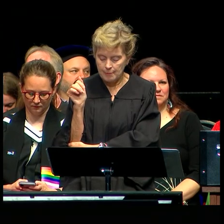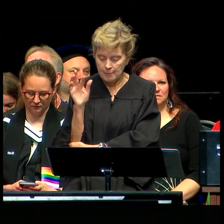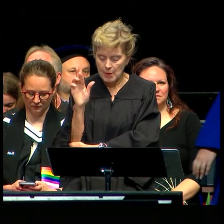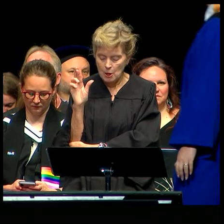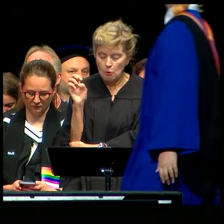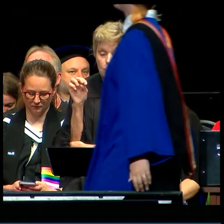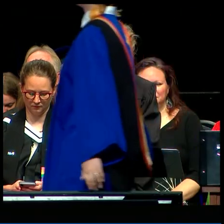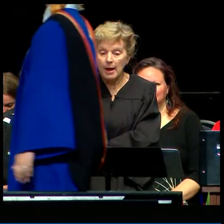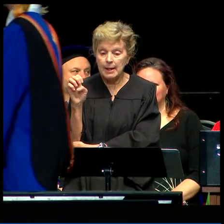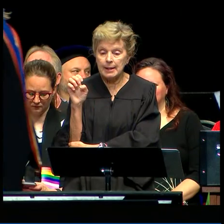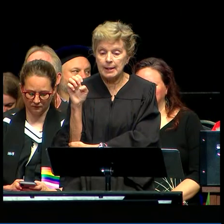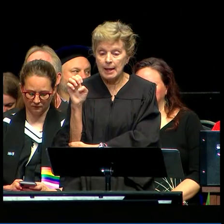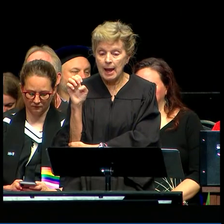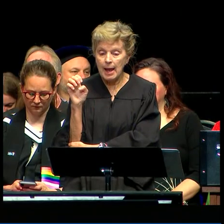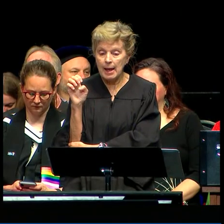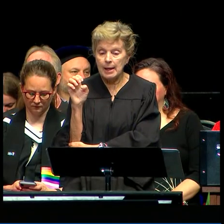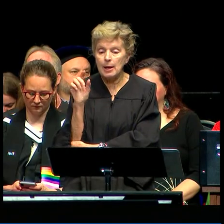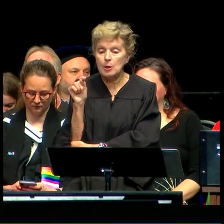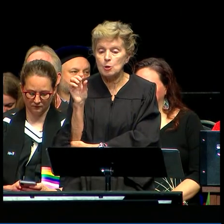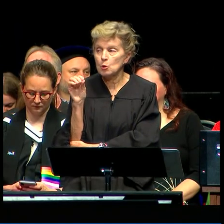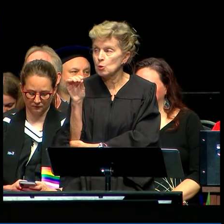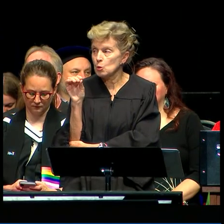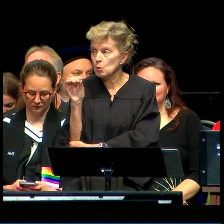Renee Toll.